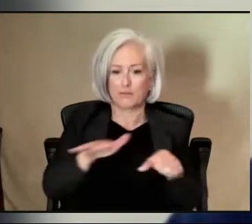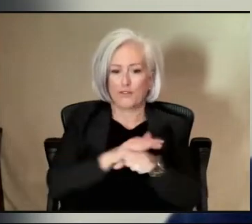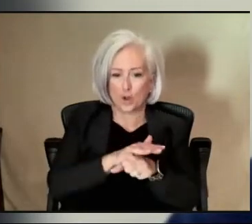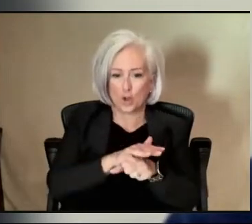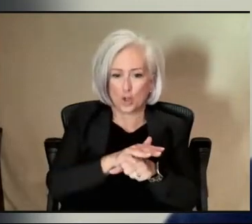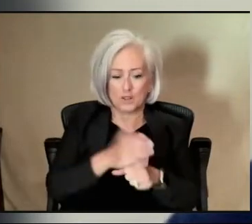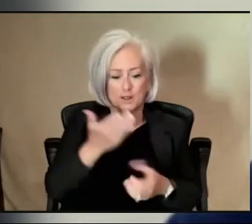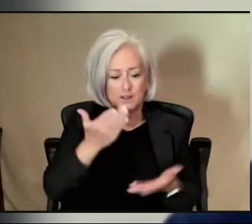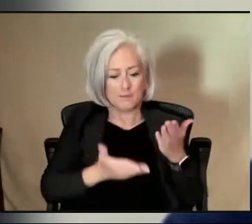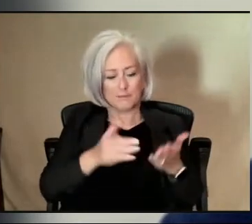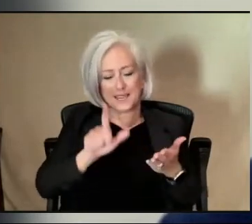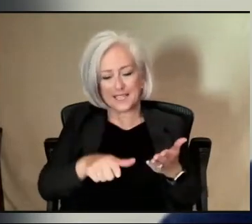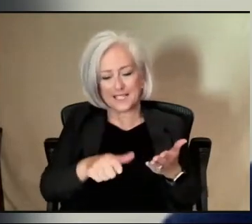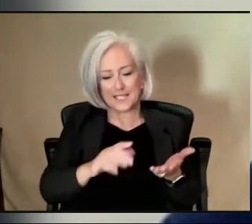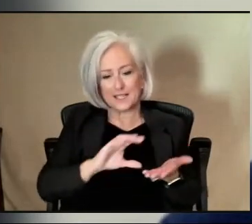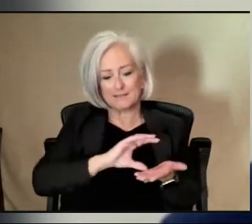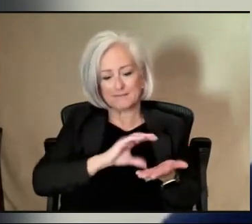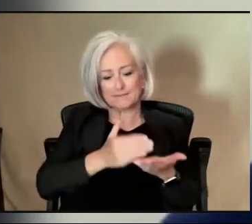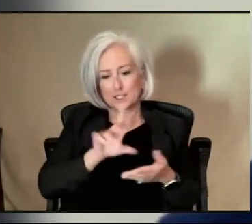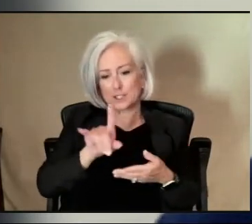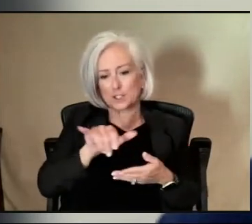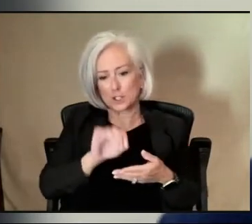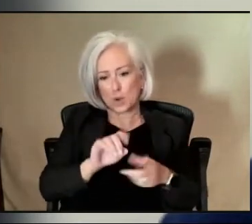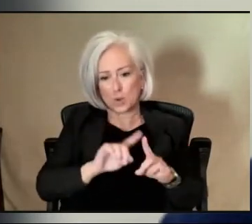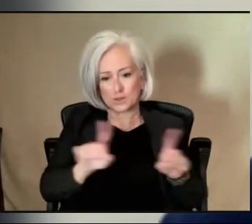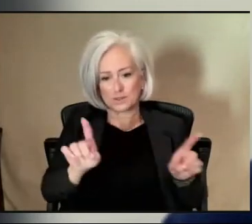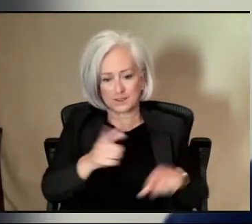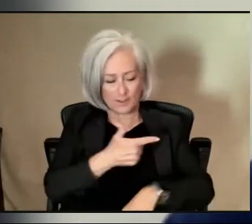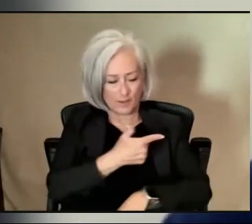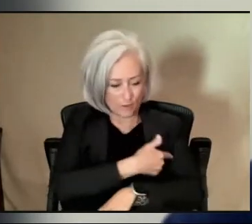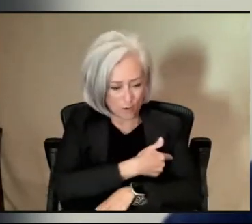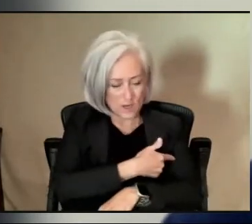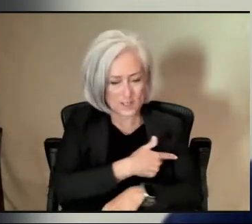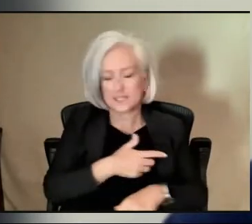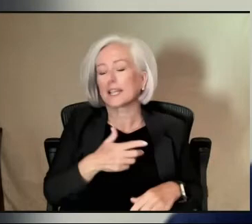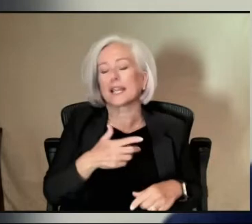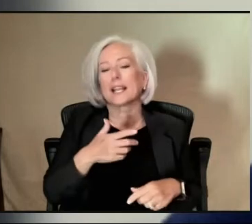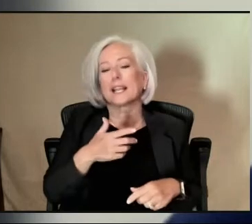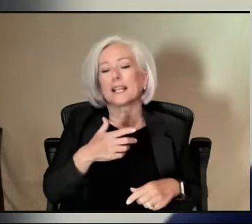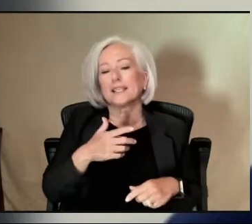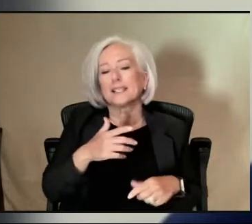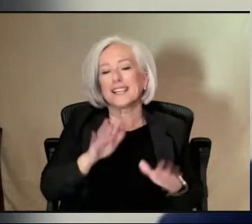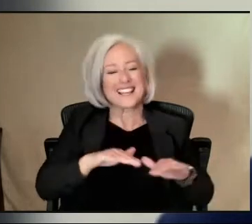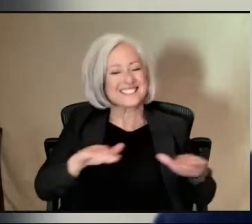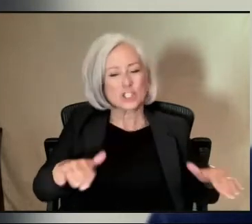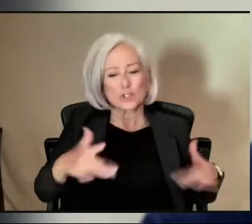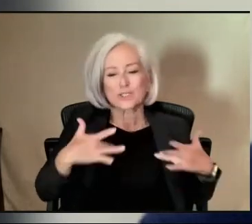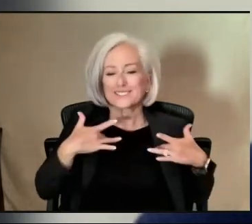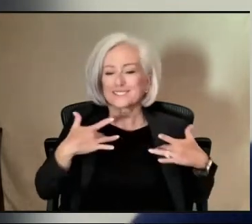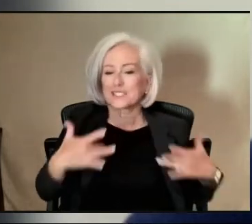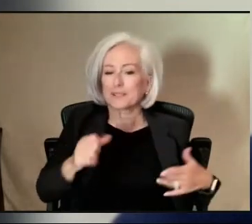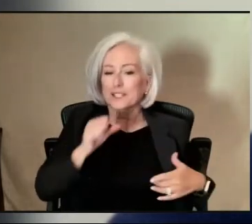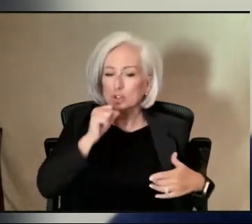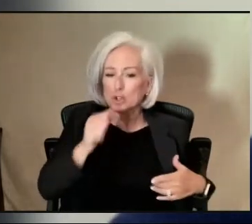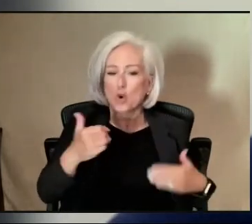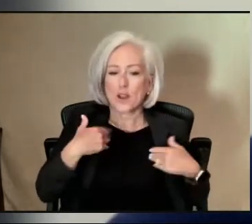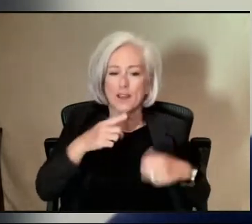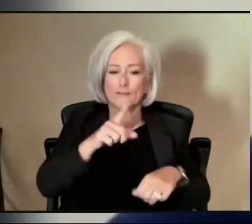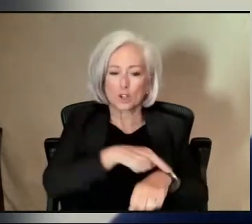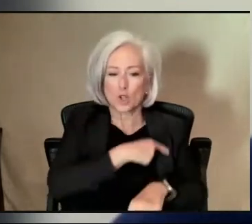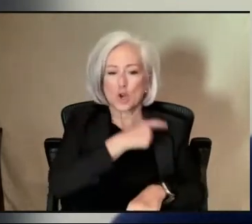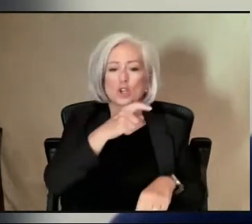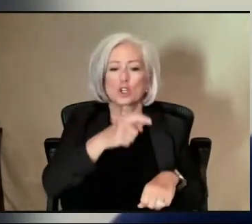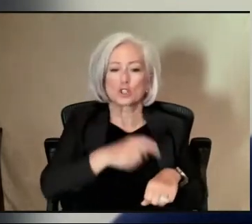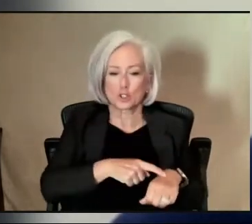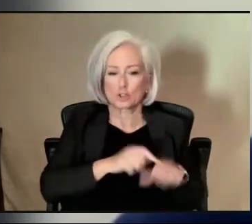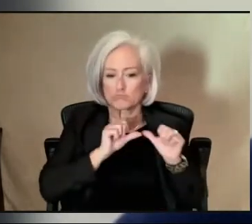at different intervals. And children, by the way, almost never get long-term immunity without a series of what we call priming doses.